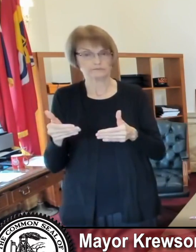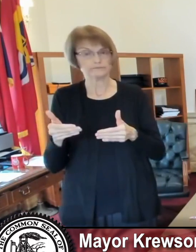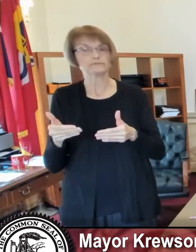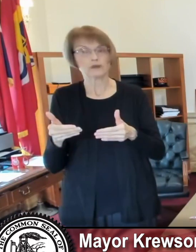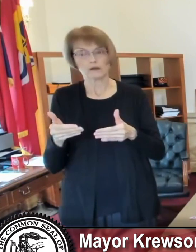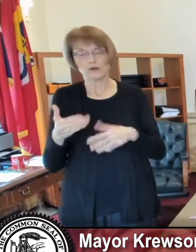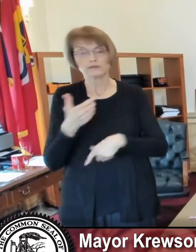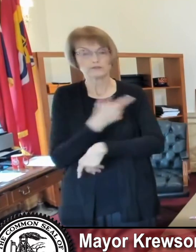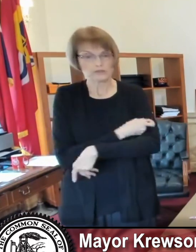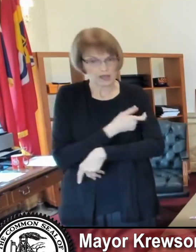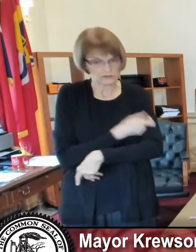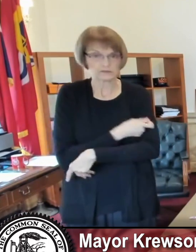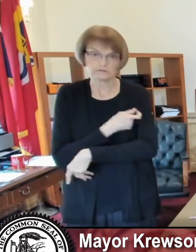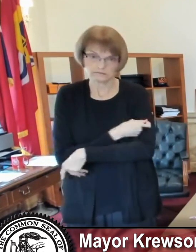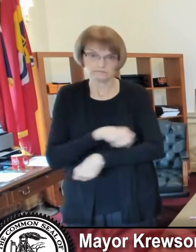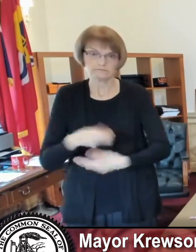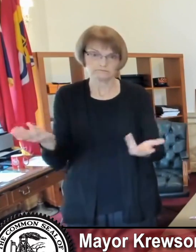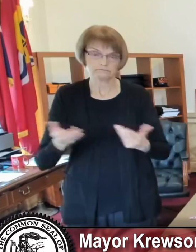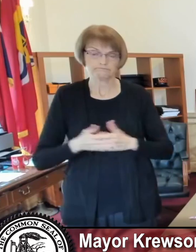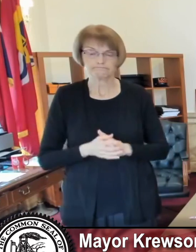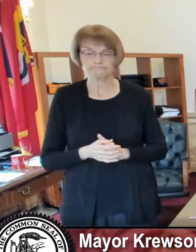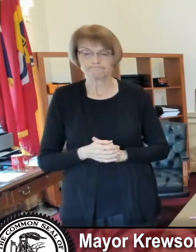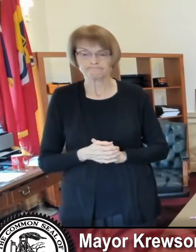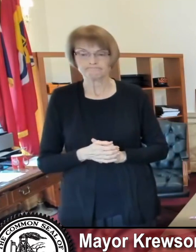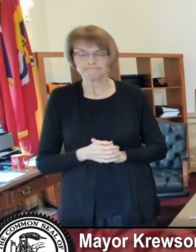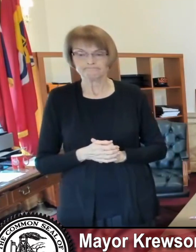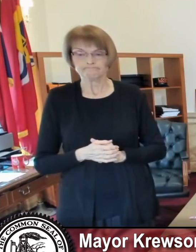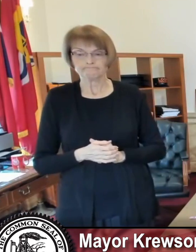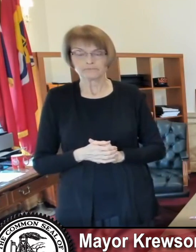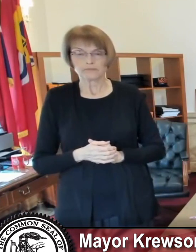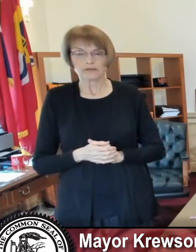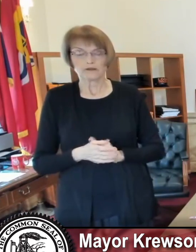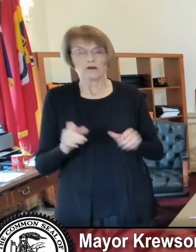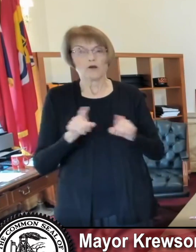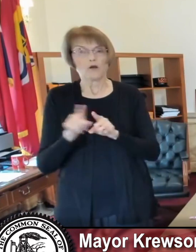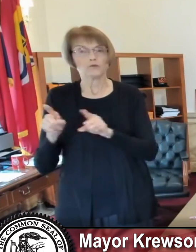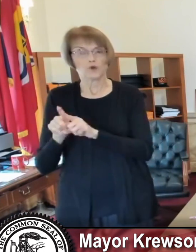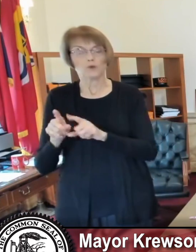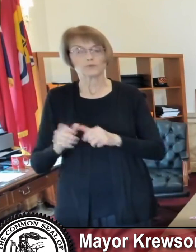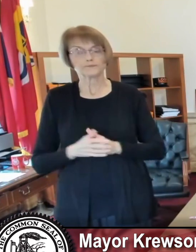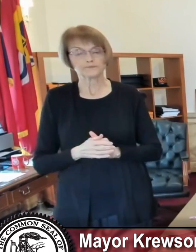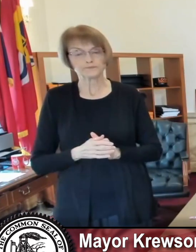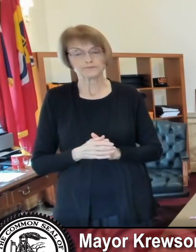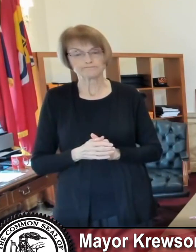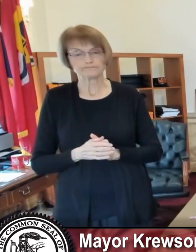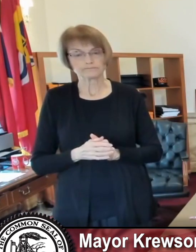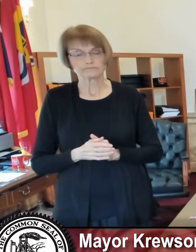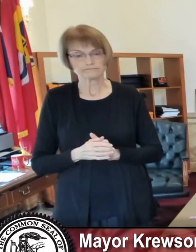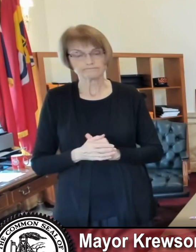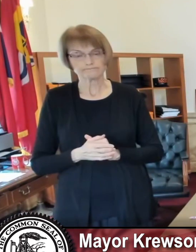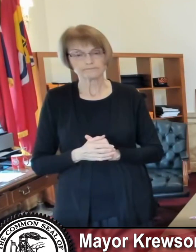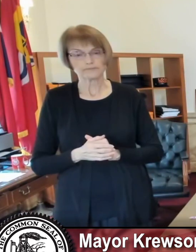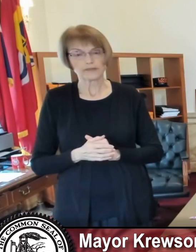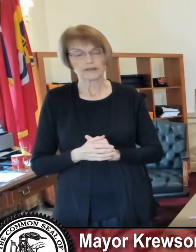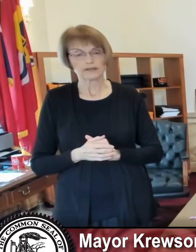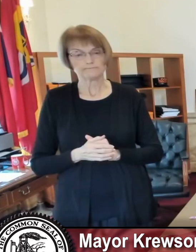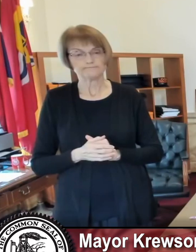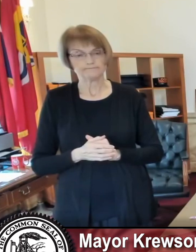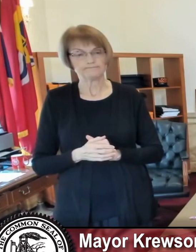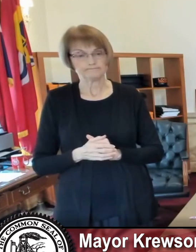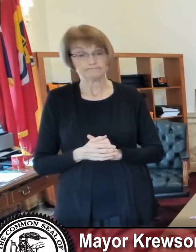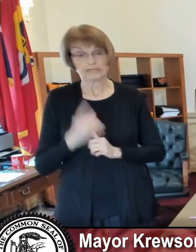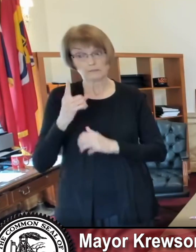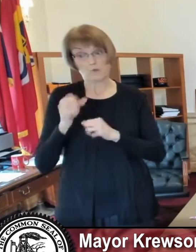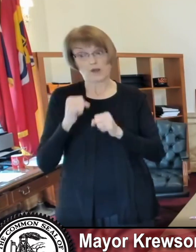getting shots in arms. I also want to say that one of the things that, it's been